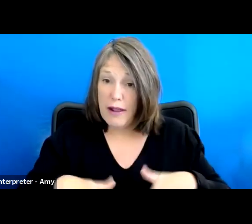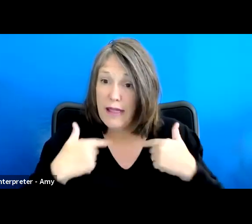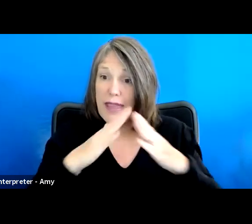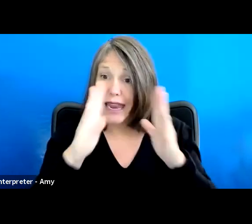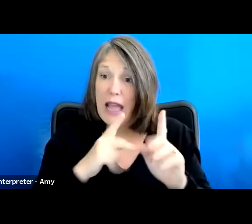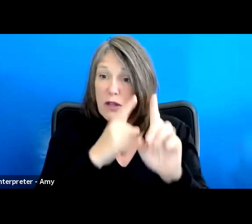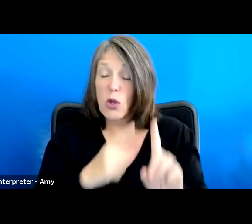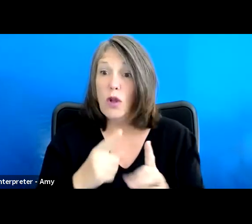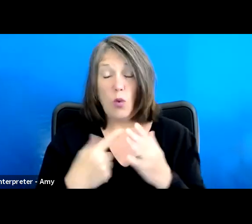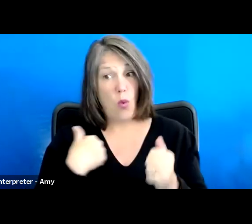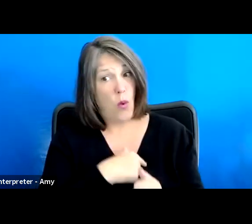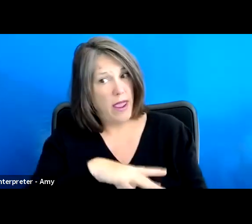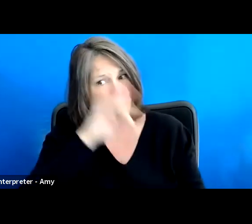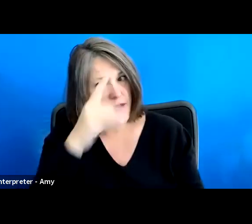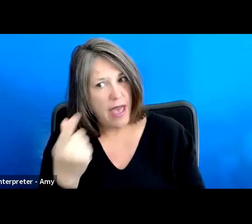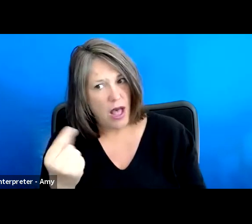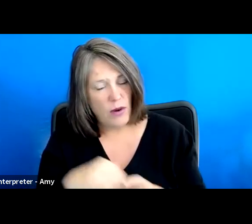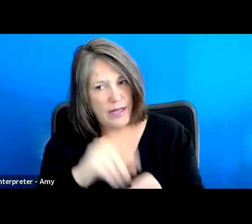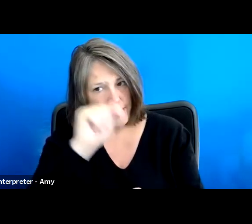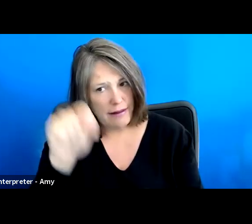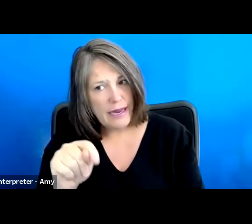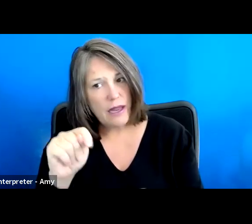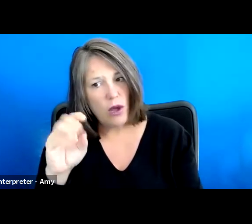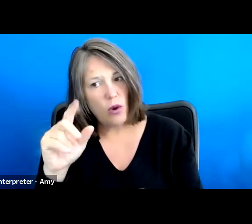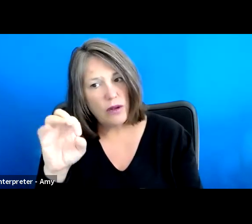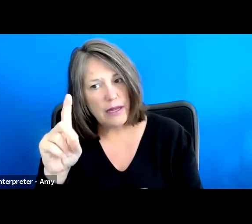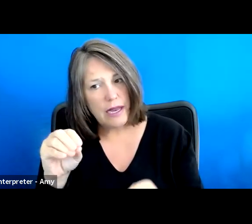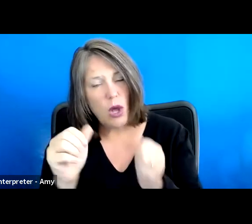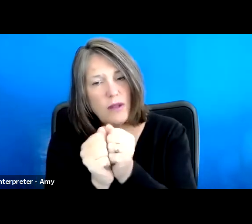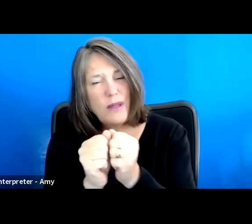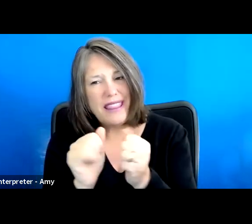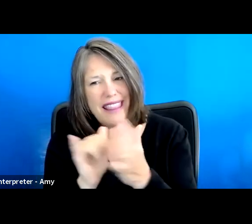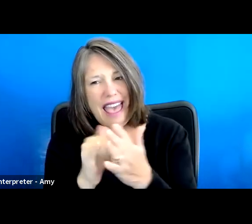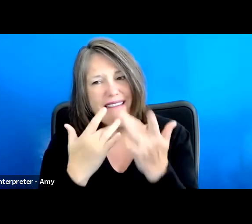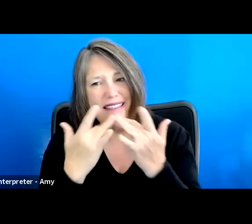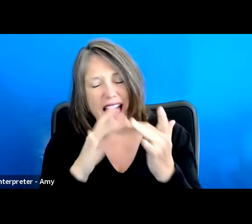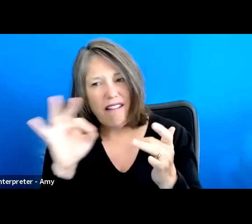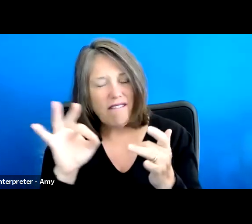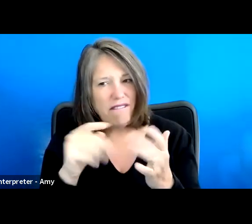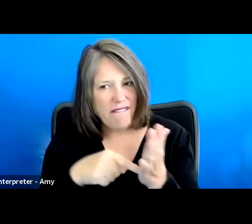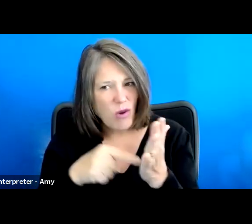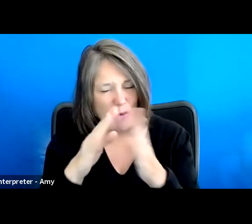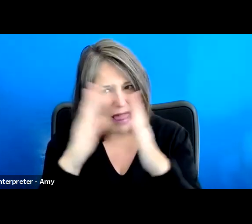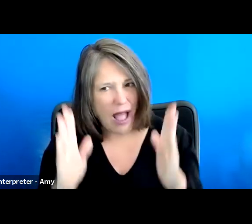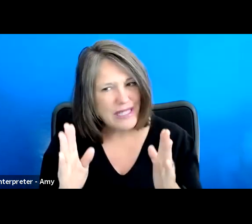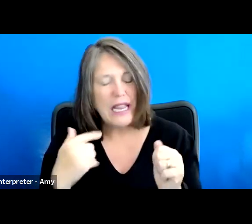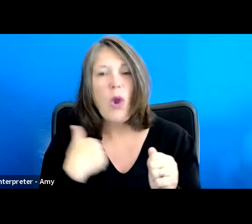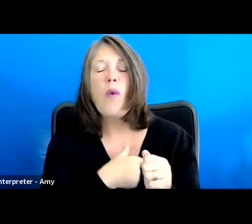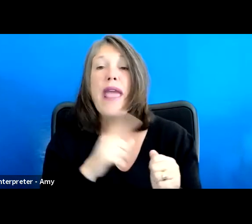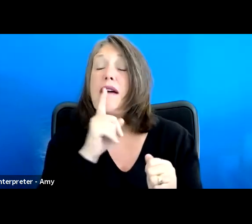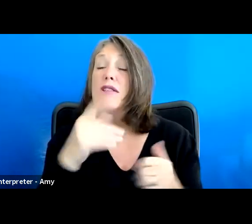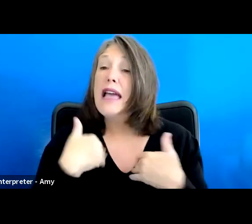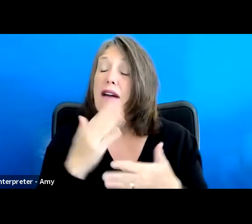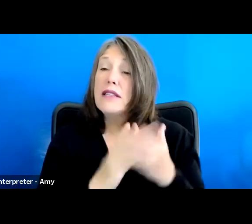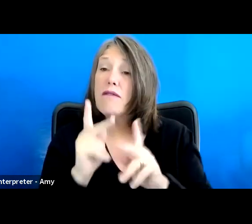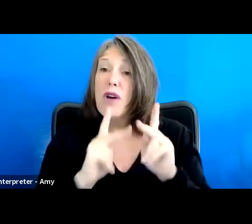we found in the Toledo area is that with that lack of affordable, accessible housing, we've actually had some folks